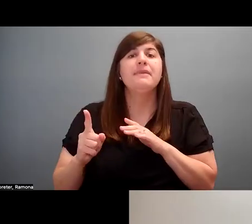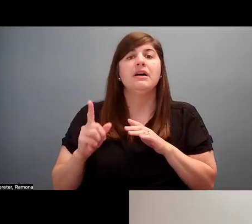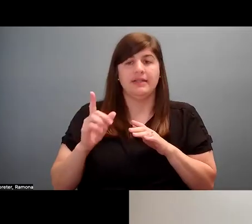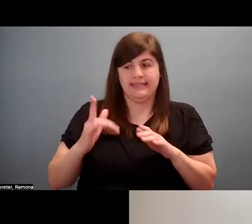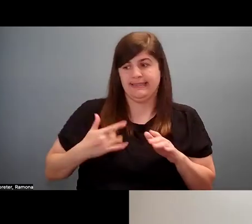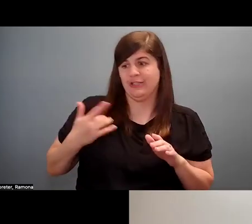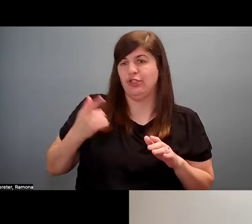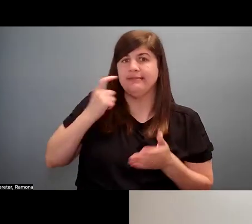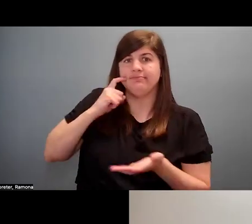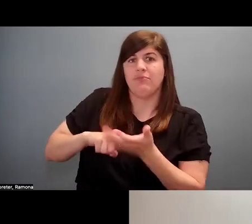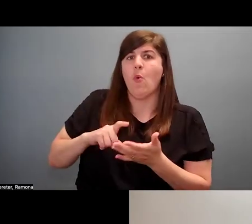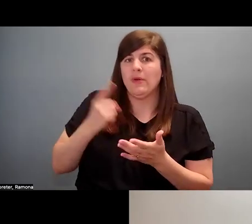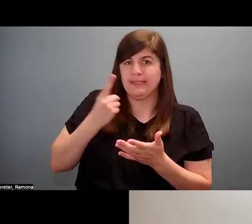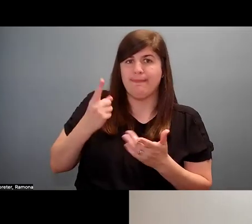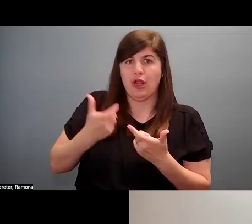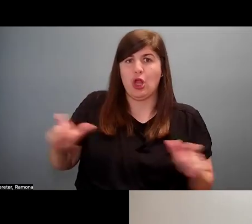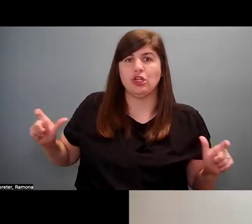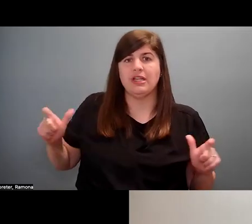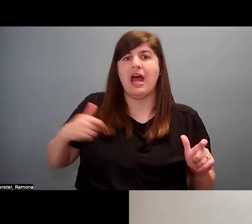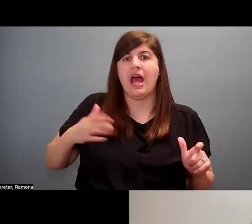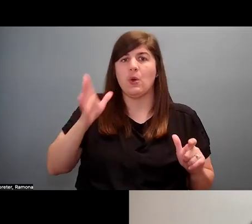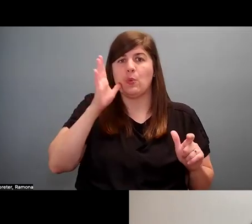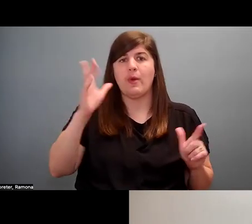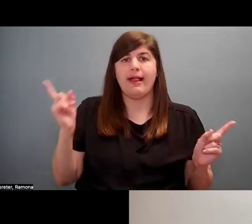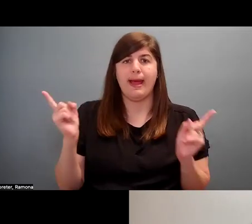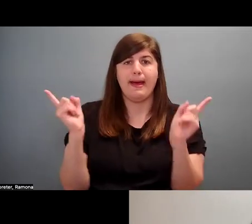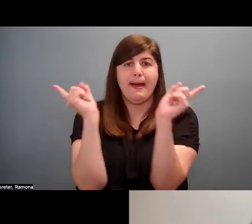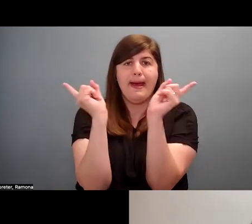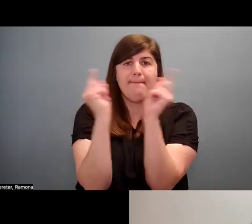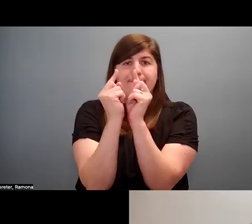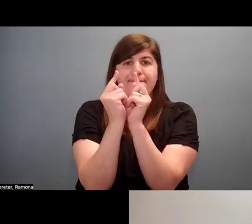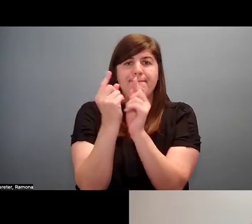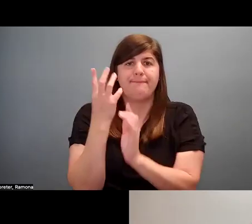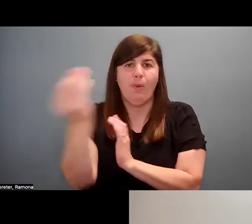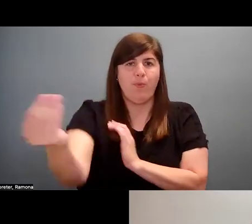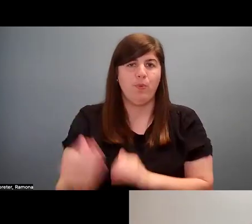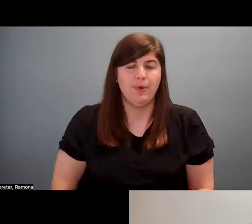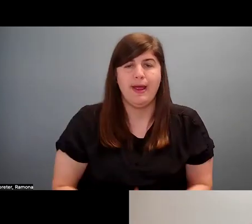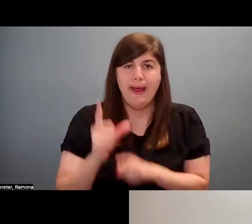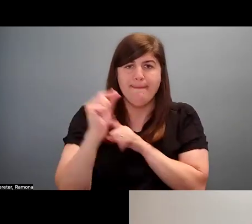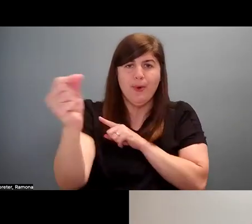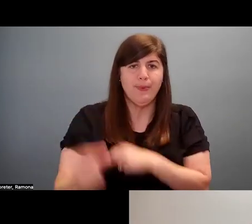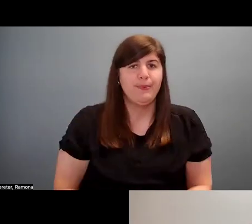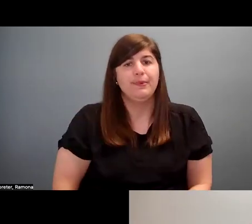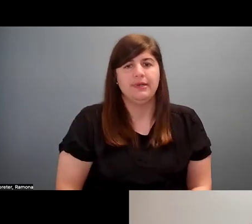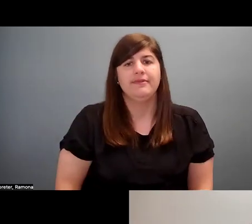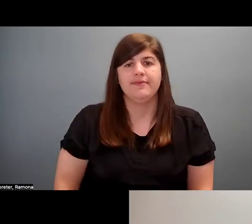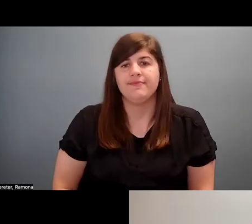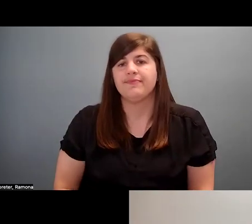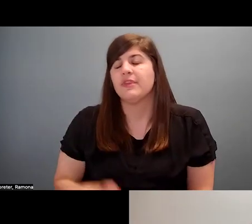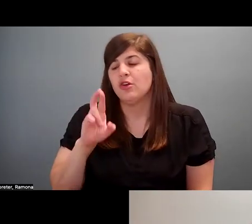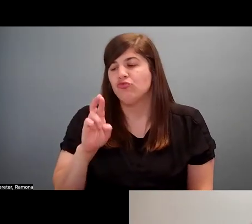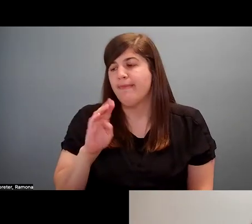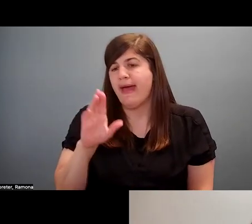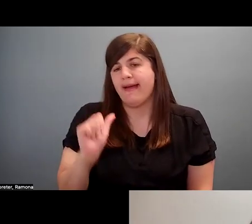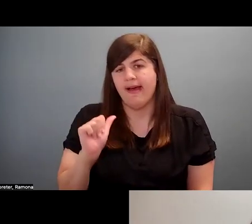something large is approaching. Let me jump out. Cool. That's really cool. Just like a shrimp. Rebecca Burnett from Bridge